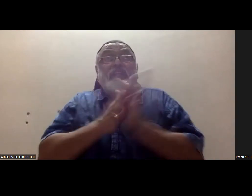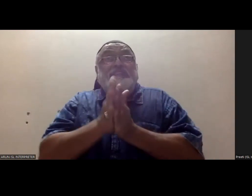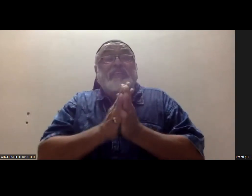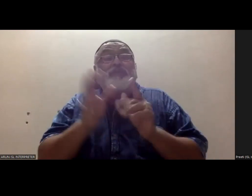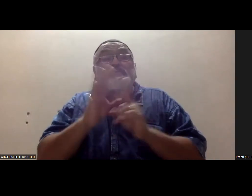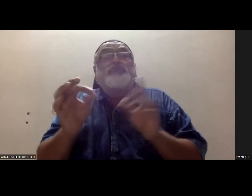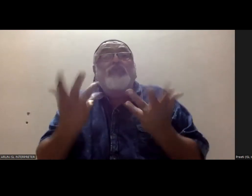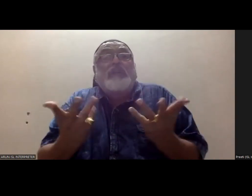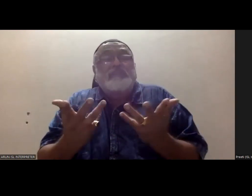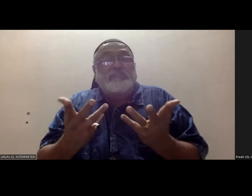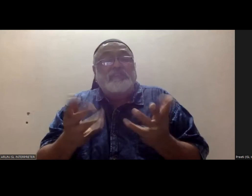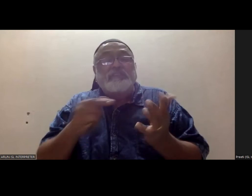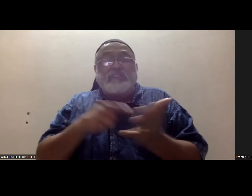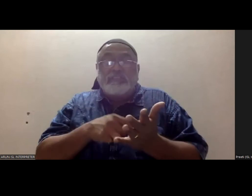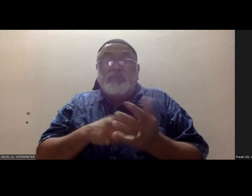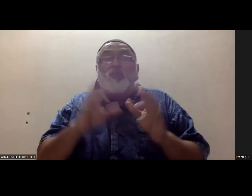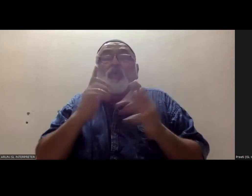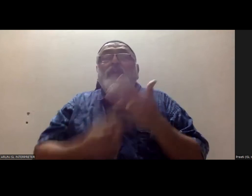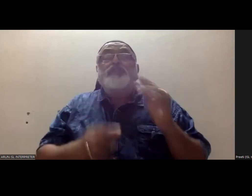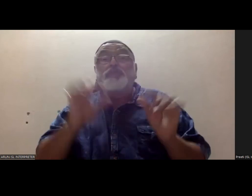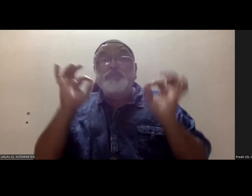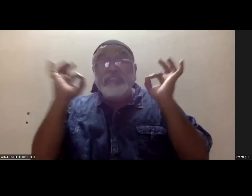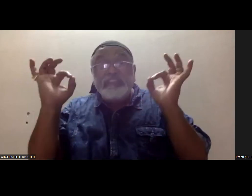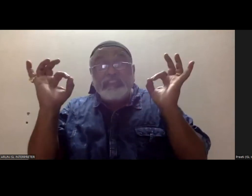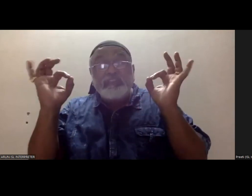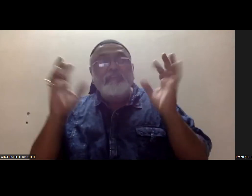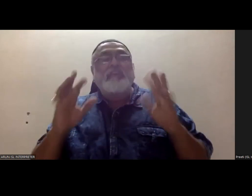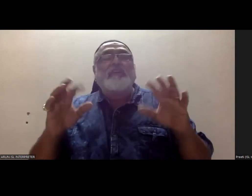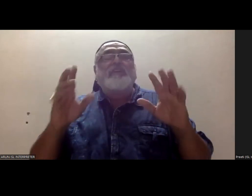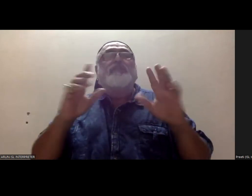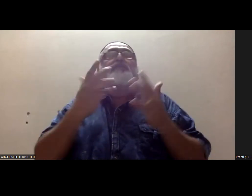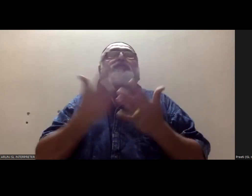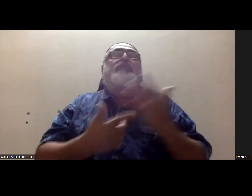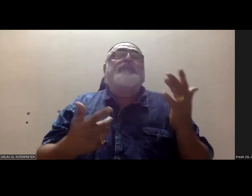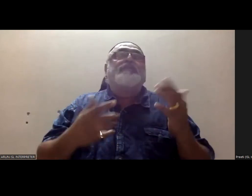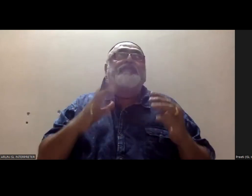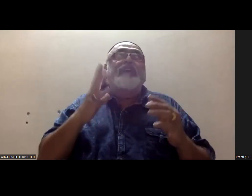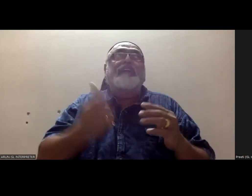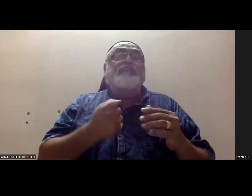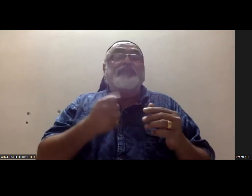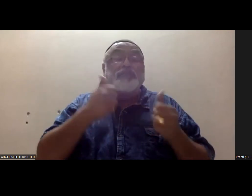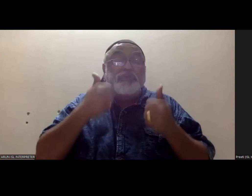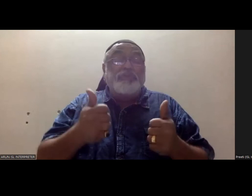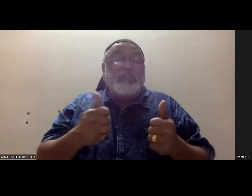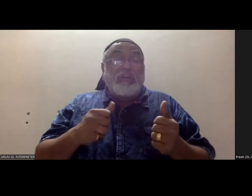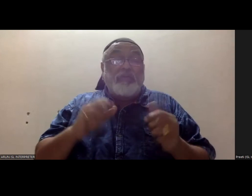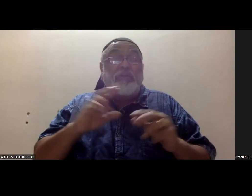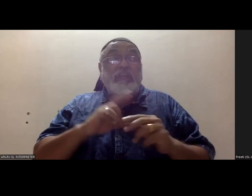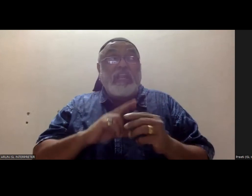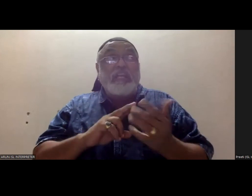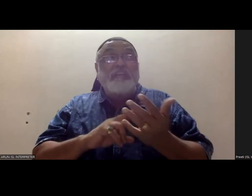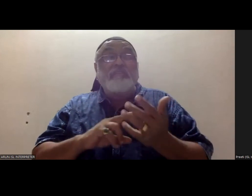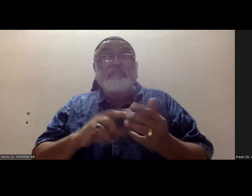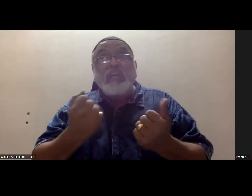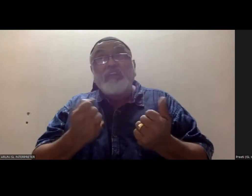assure you, whatever we find unique and whatever we find is something of the nature that can be taken up and that can